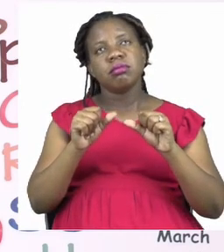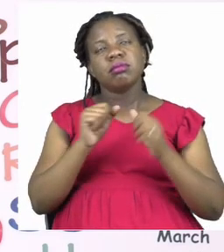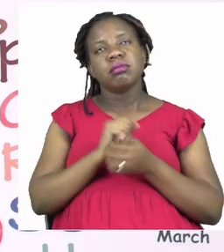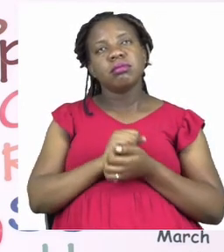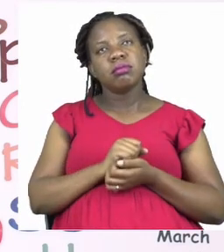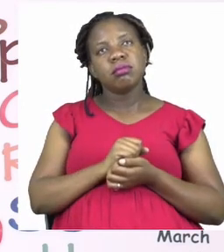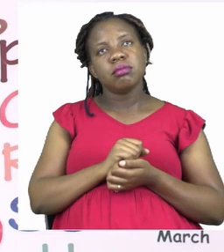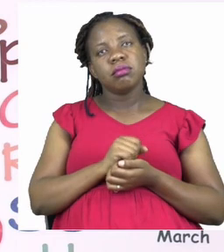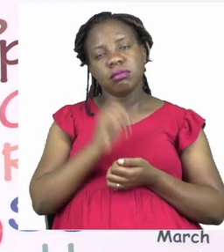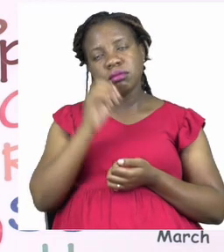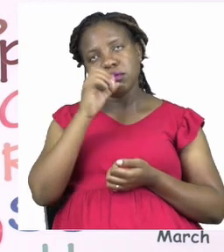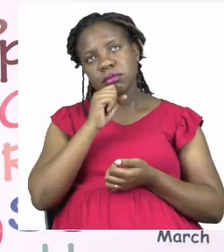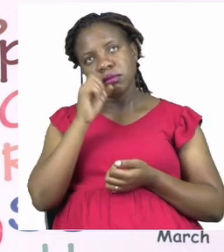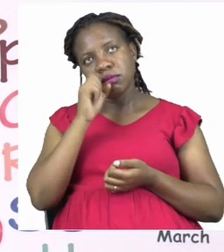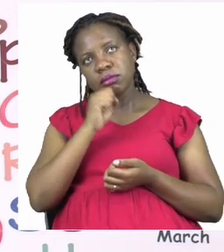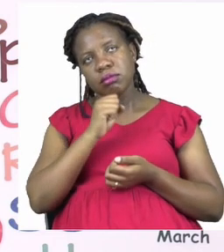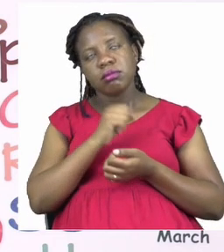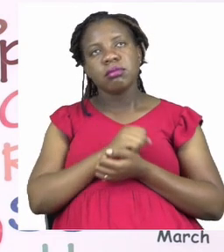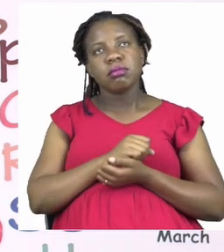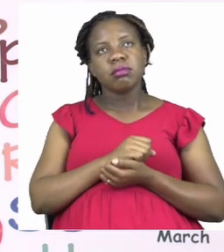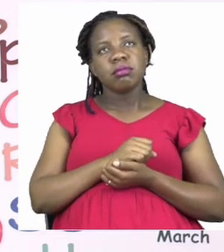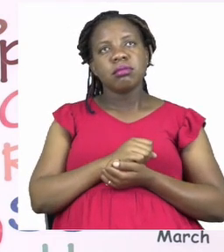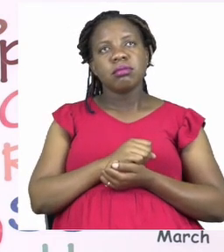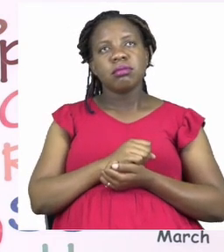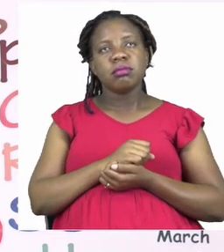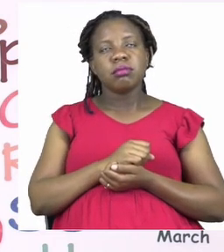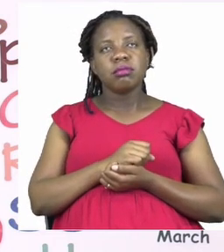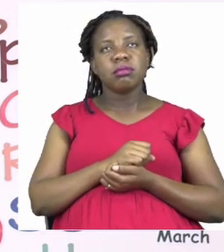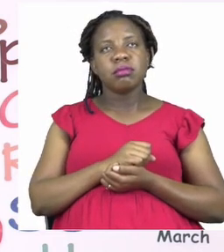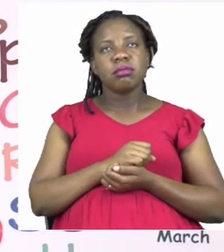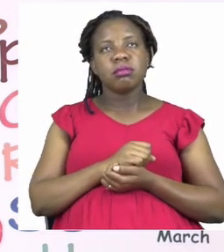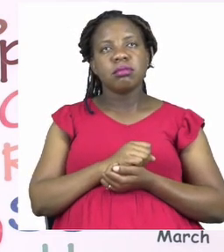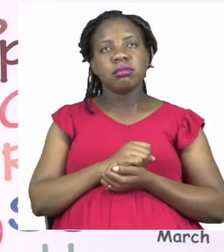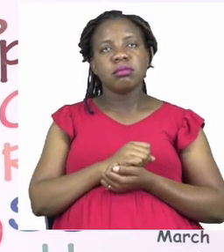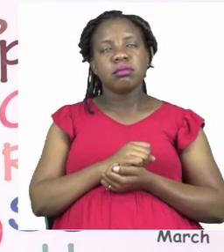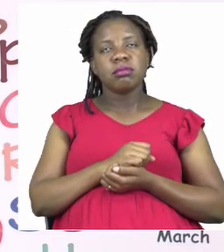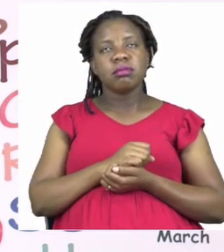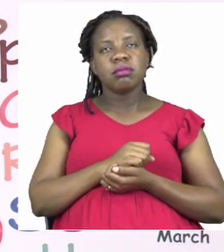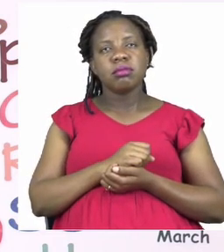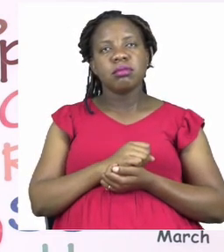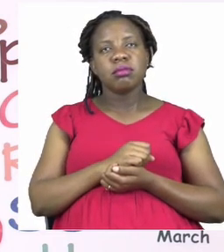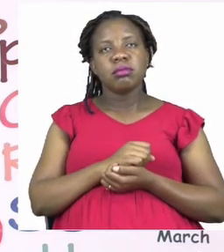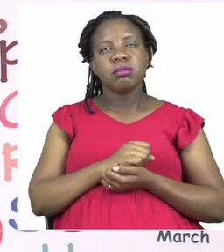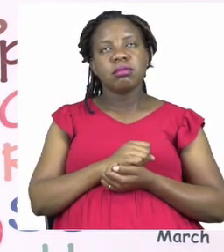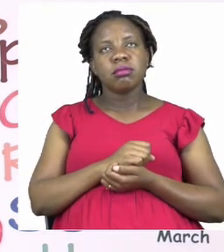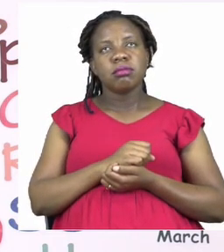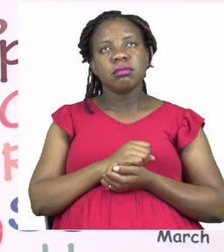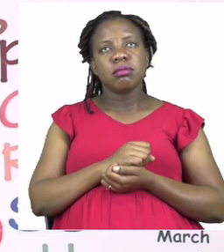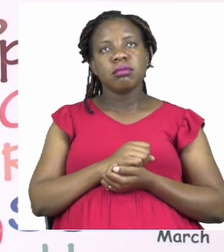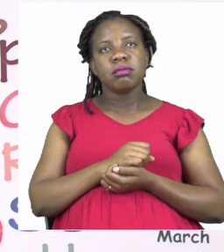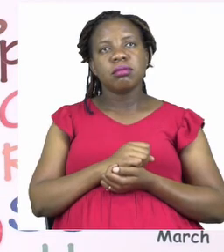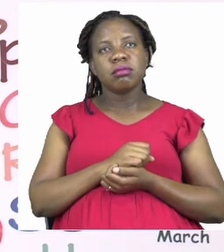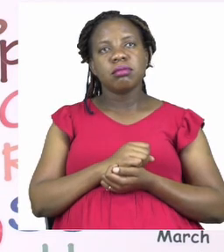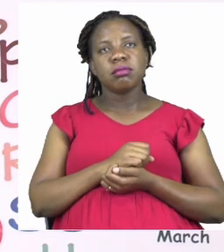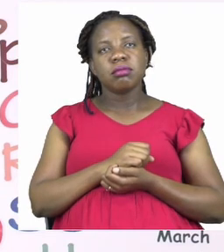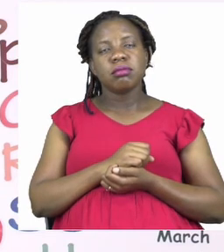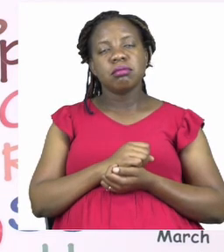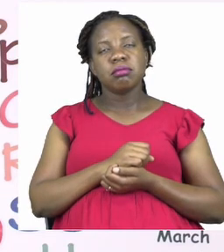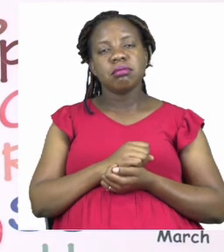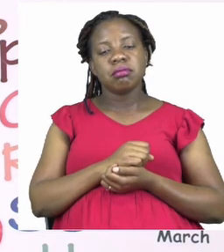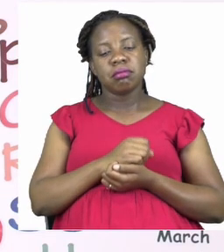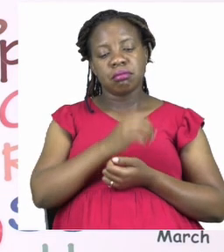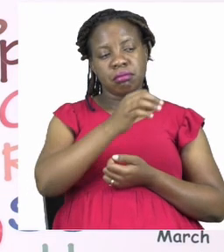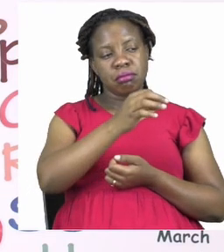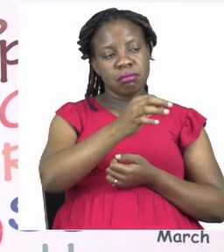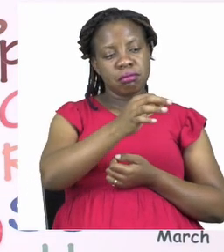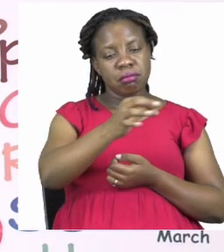we're also going to continue by using our counters. Now, these are our counters. And as